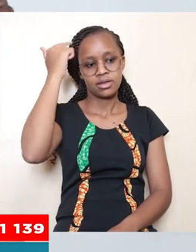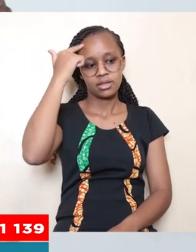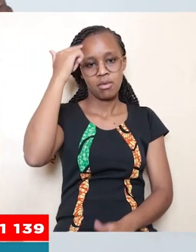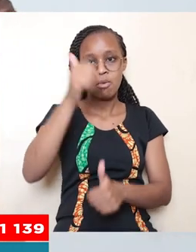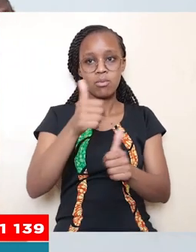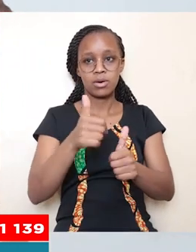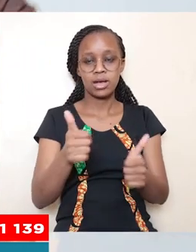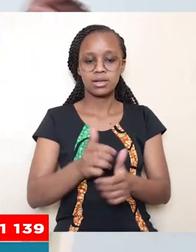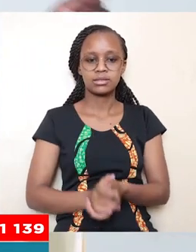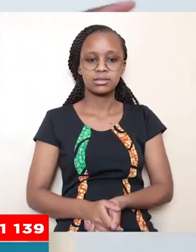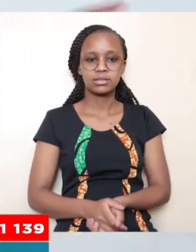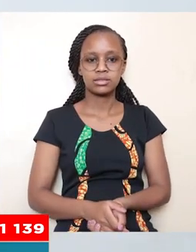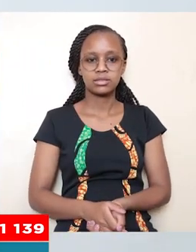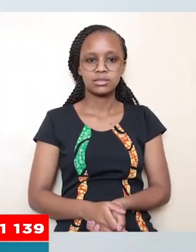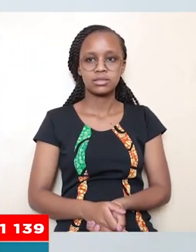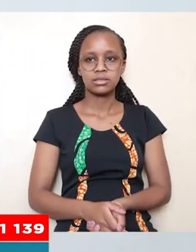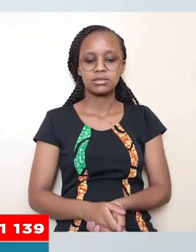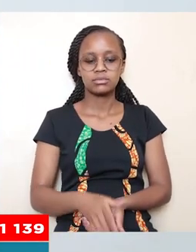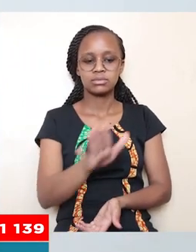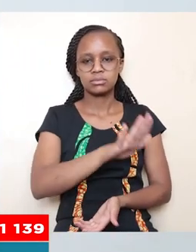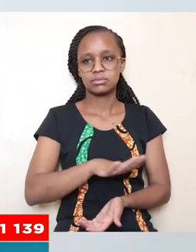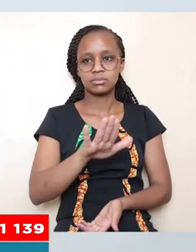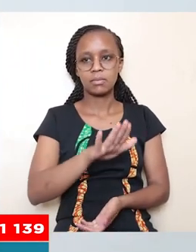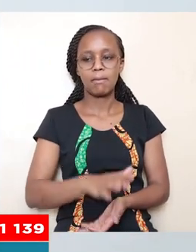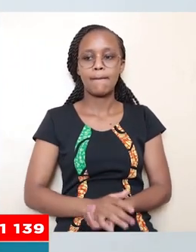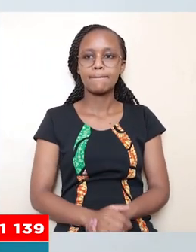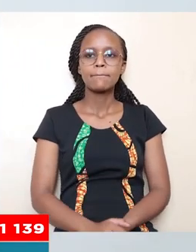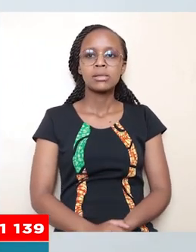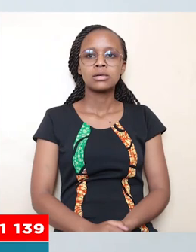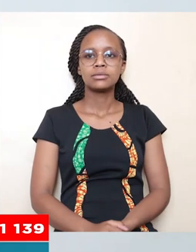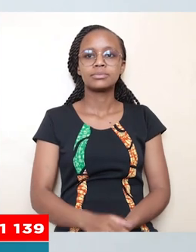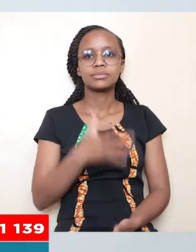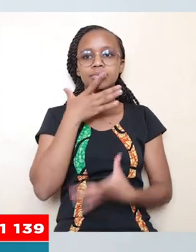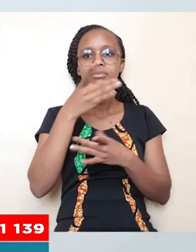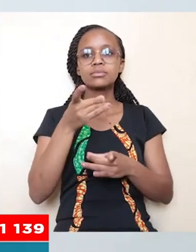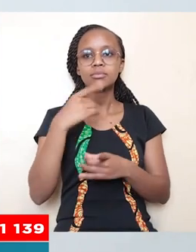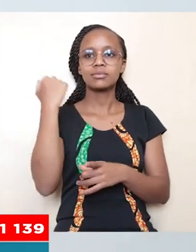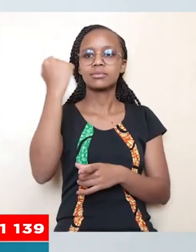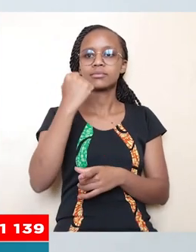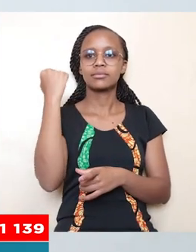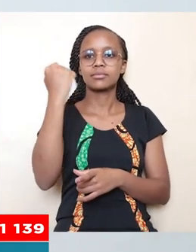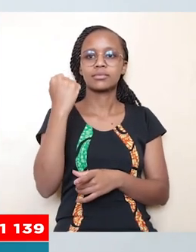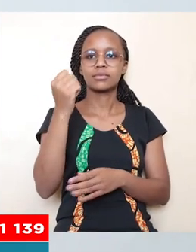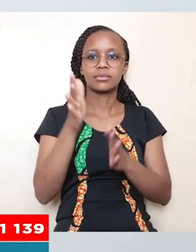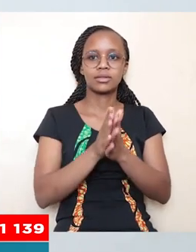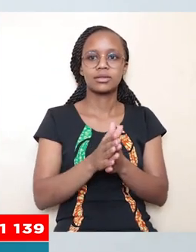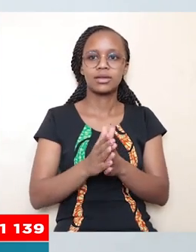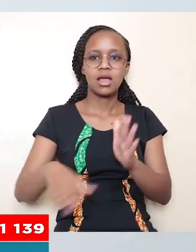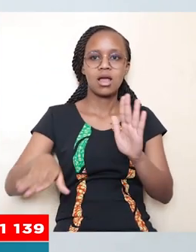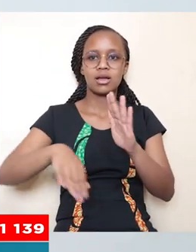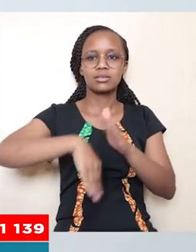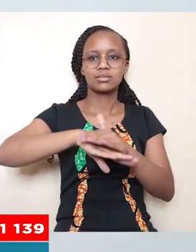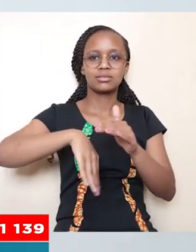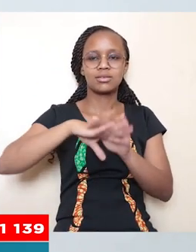remember, for religion is like politics and soccer to